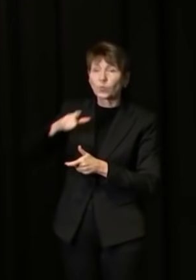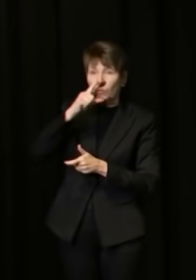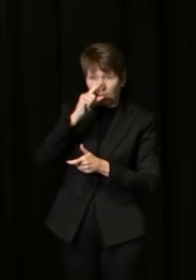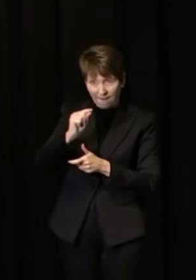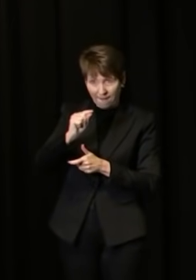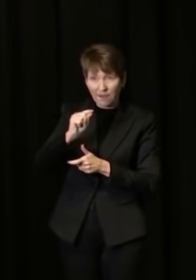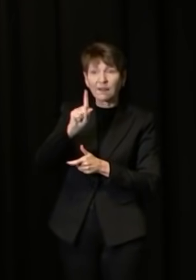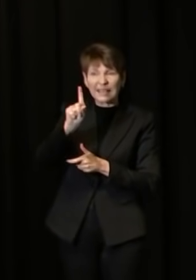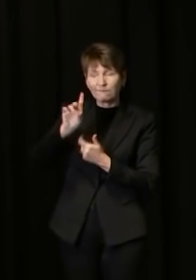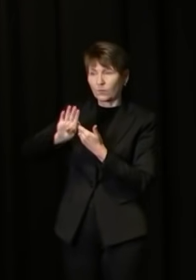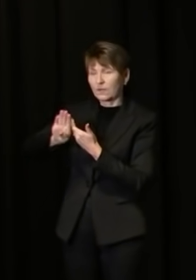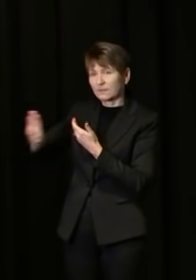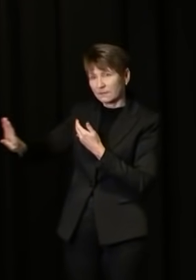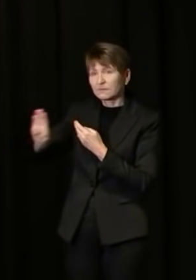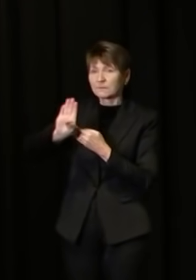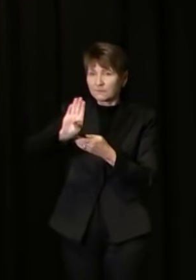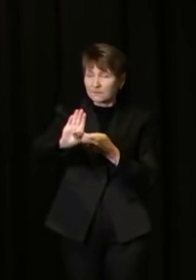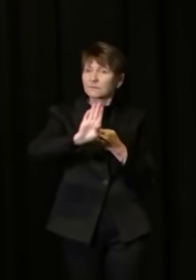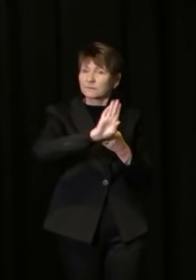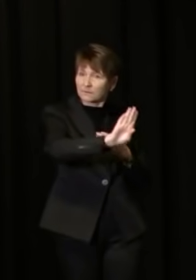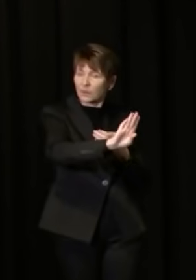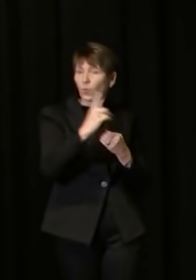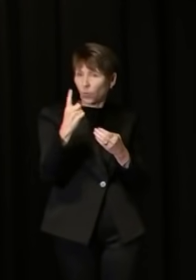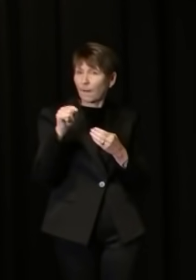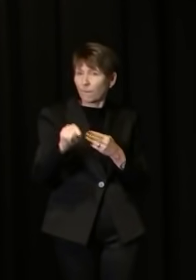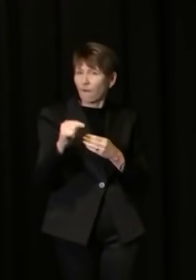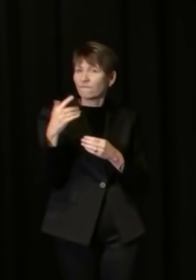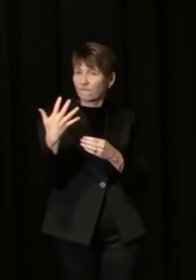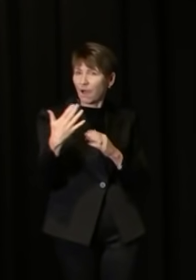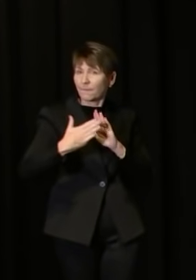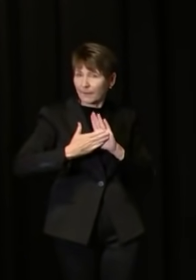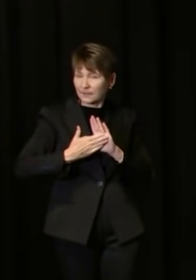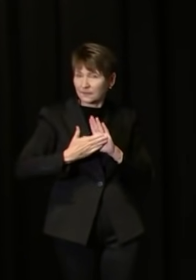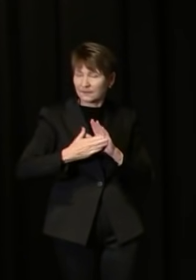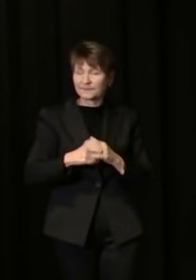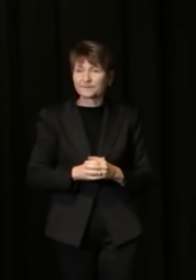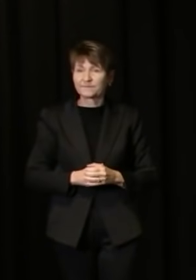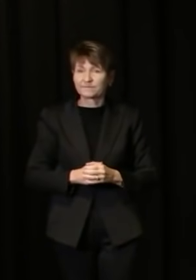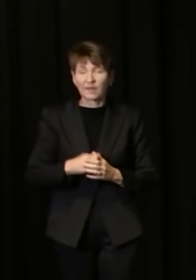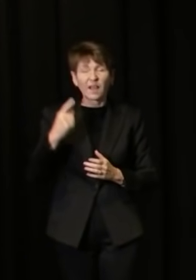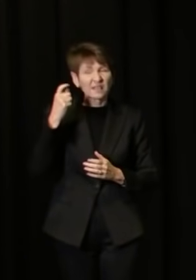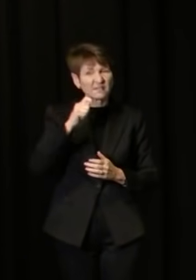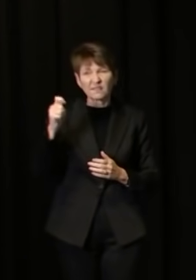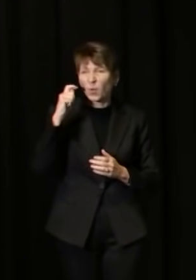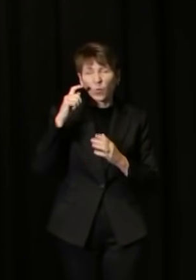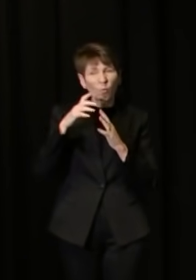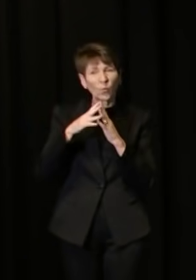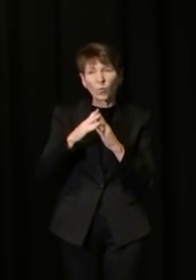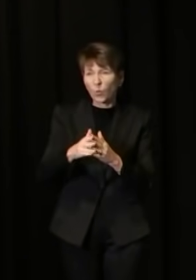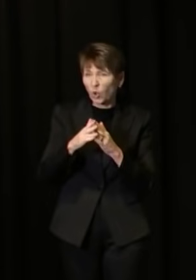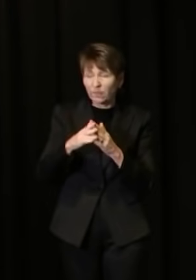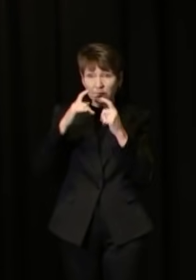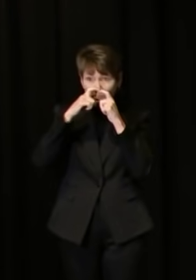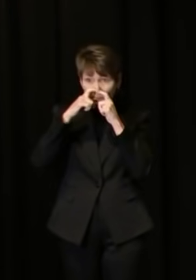social distancing can be achieved. It will be highly recommended that you continue to wear face